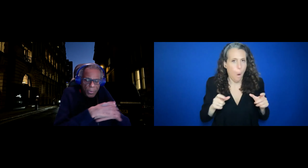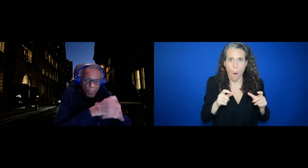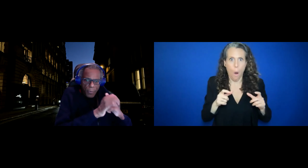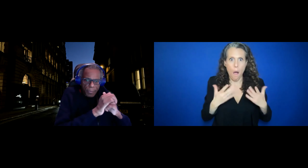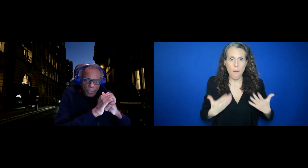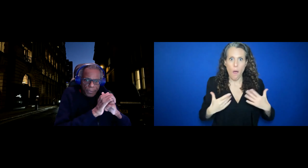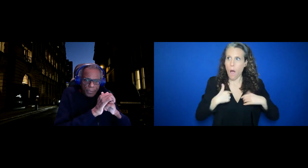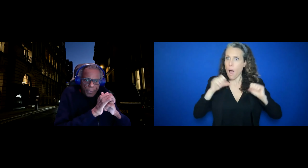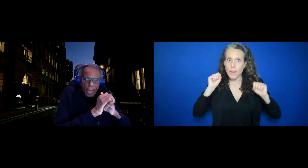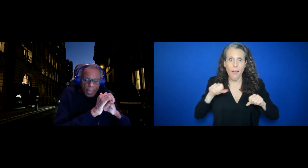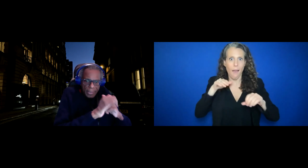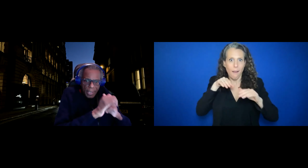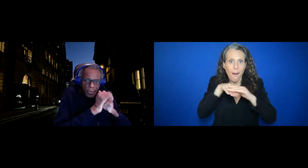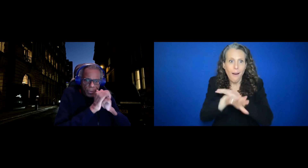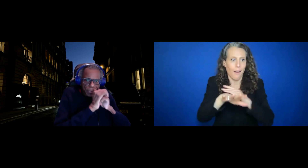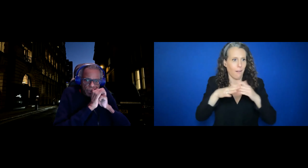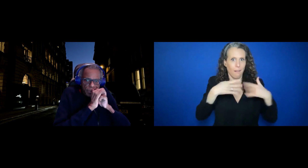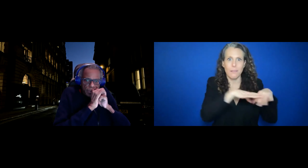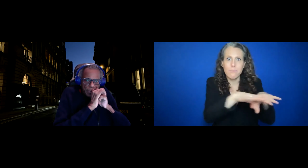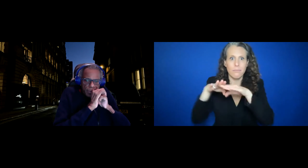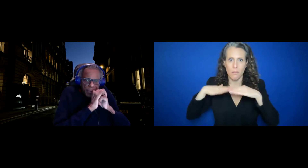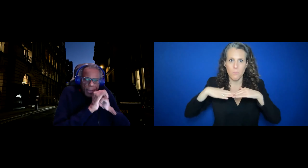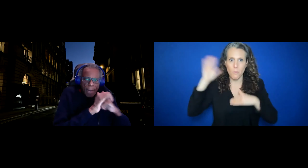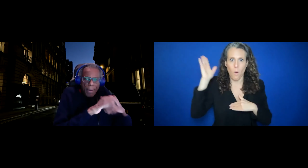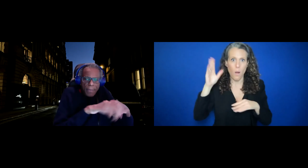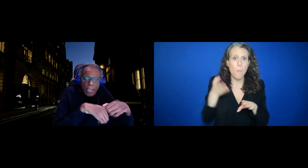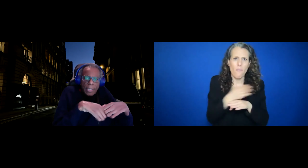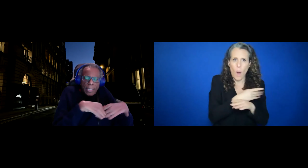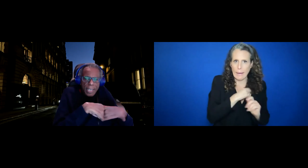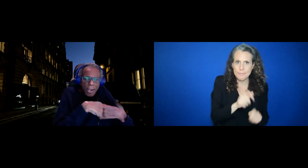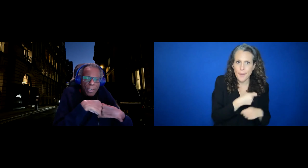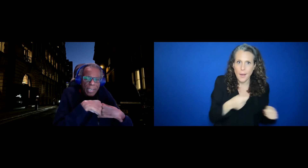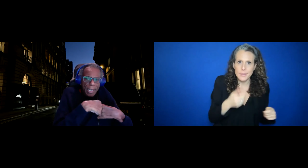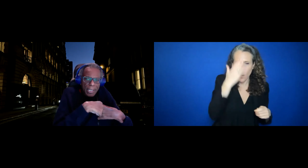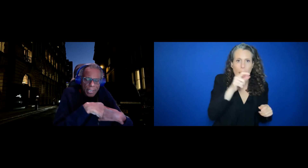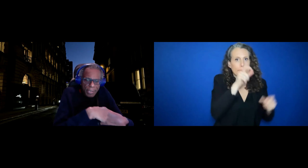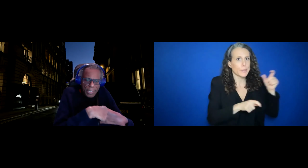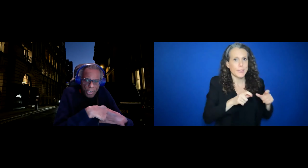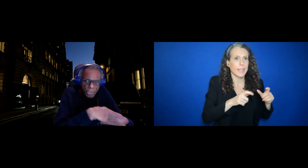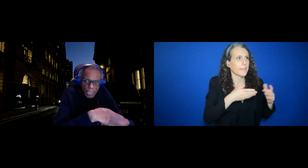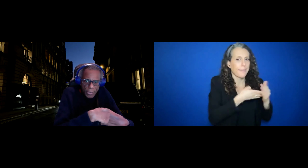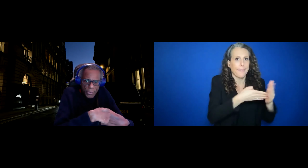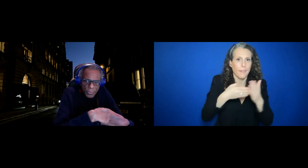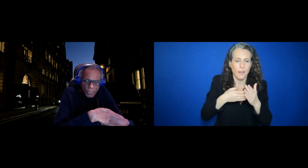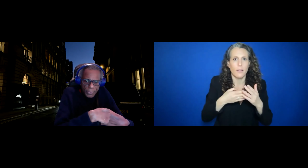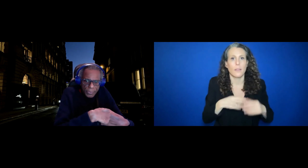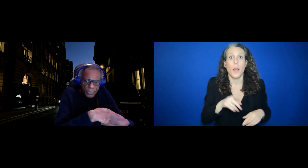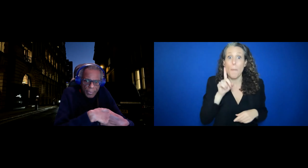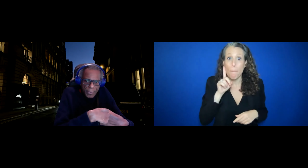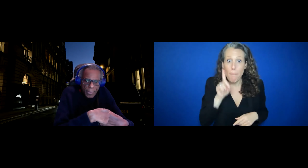not able to do before, as an example. However, this only increased structural